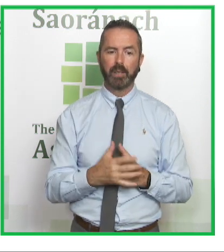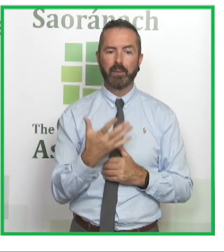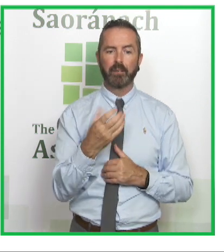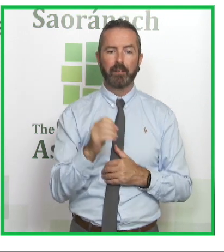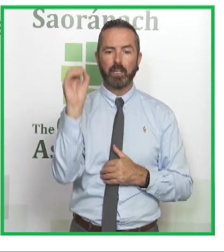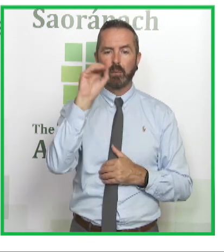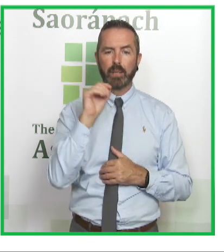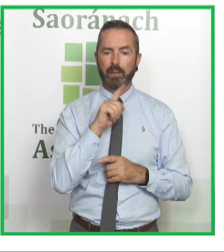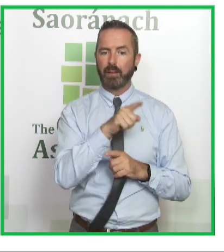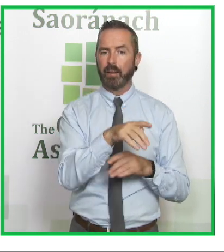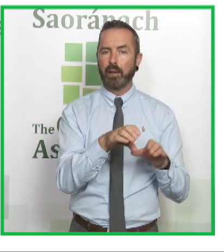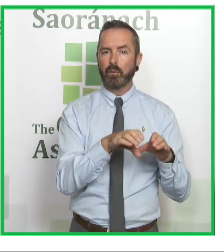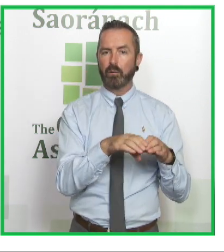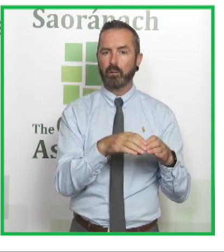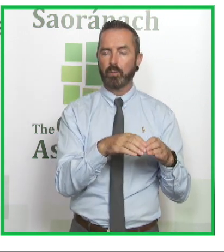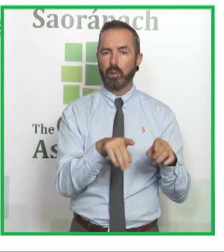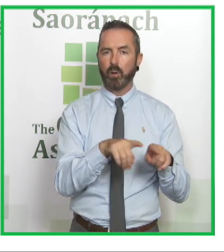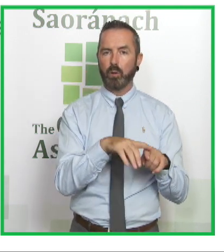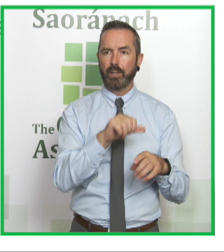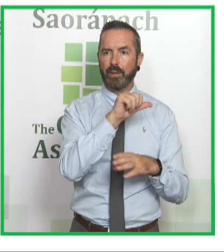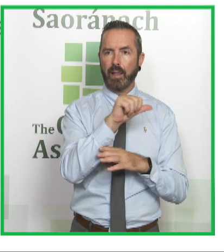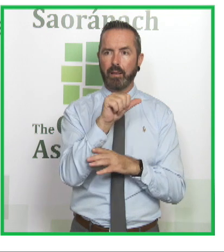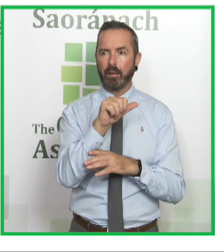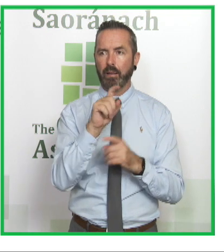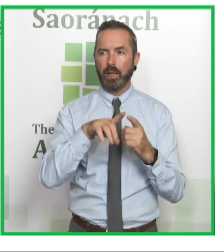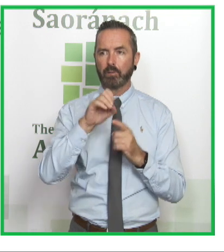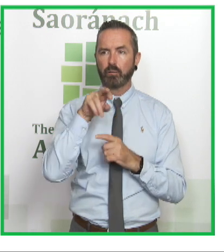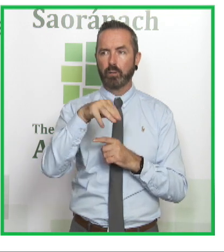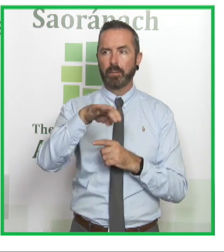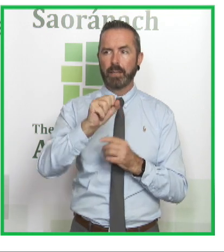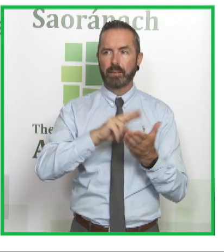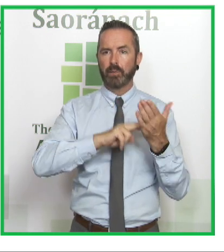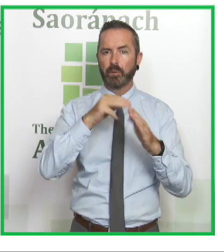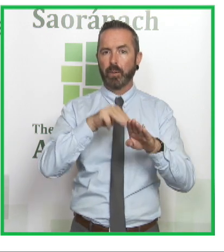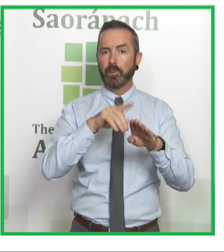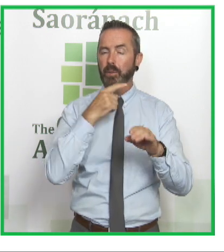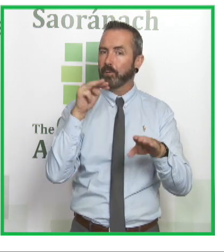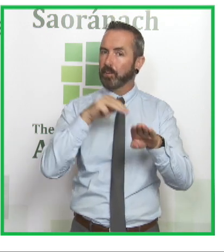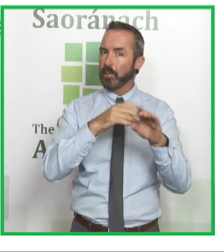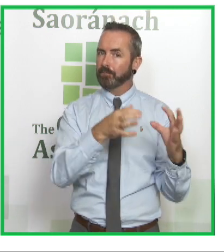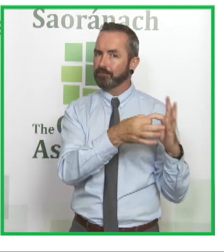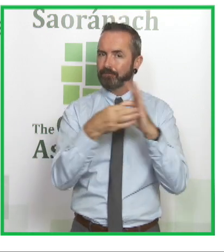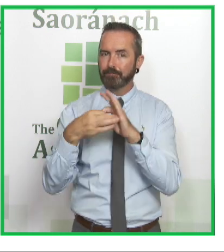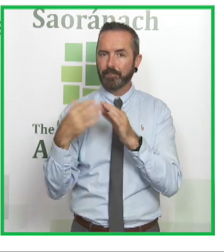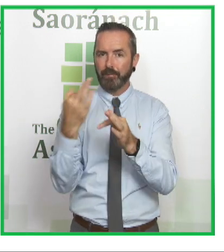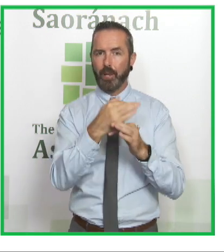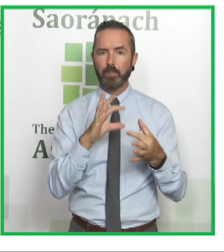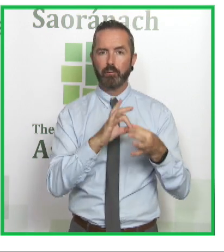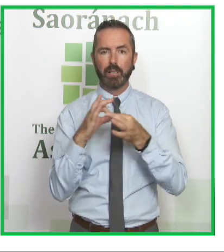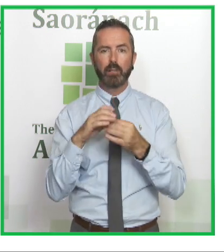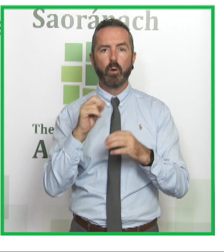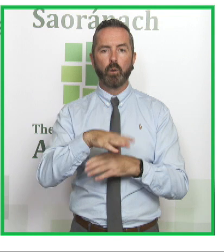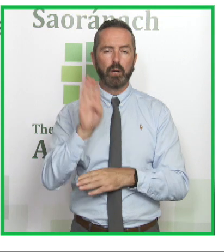this group also presented with either an alcohol and drug misuse problem, difficult family relationships, and or